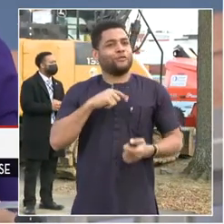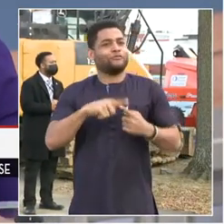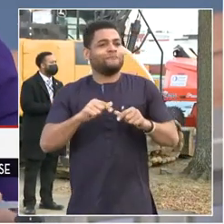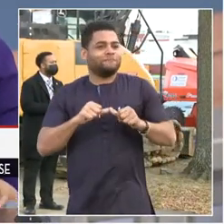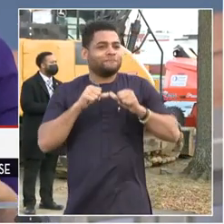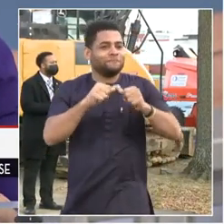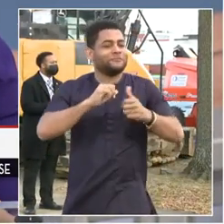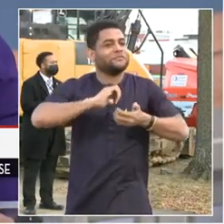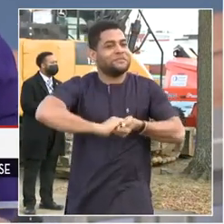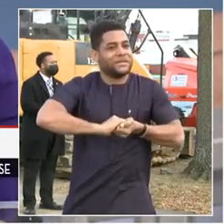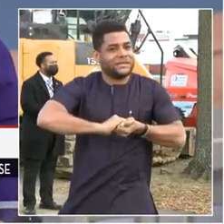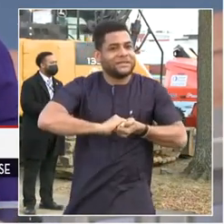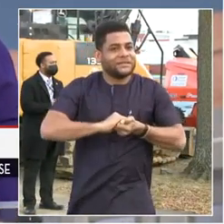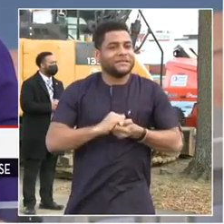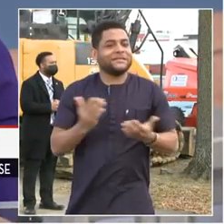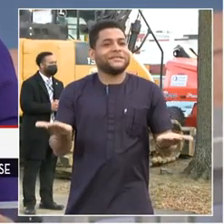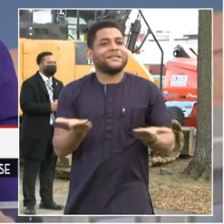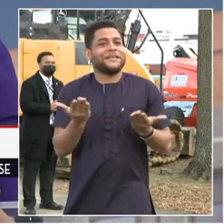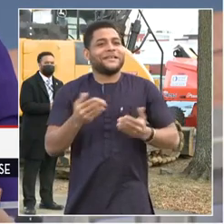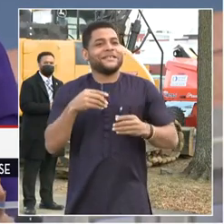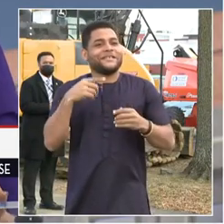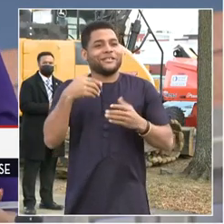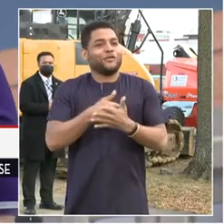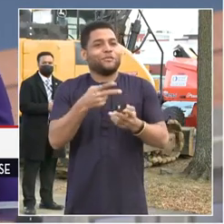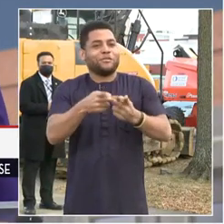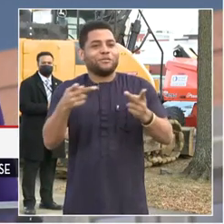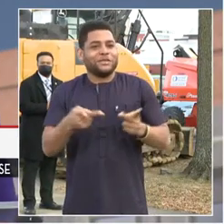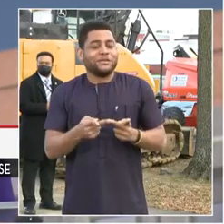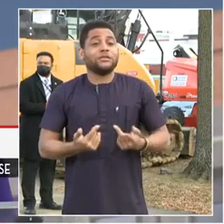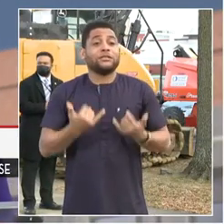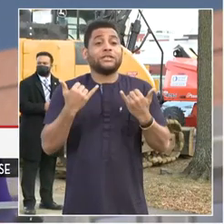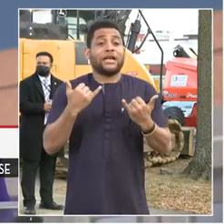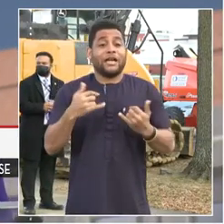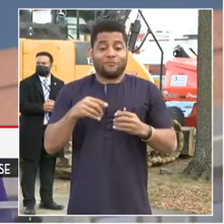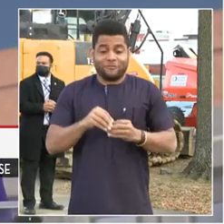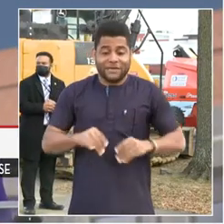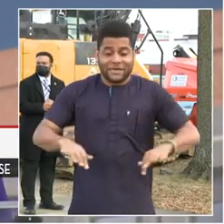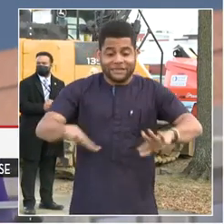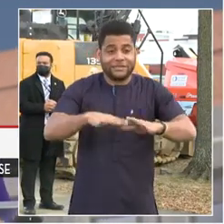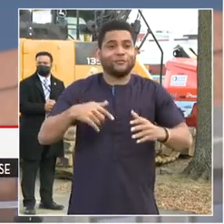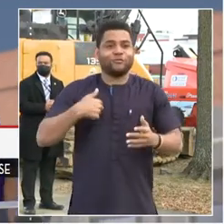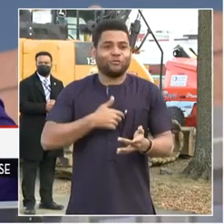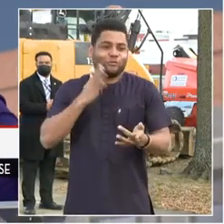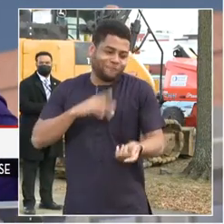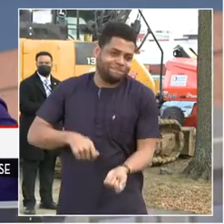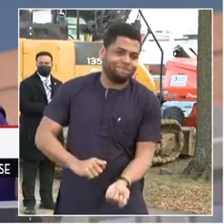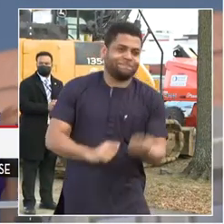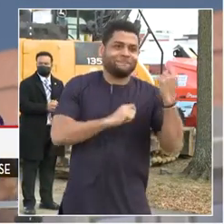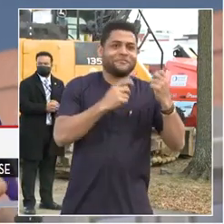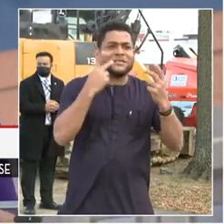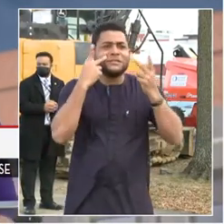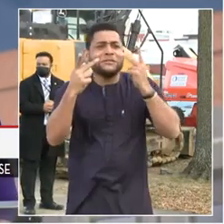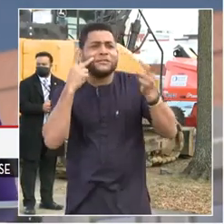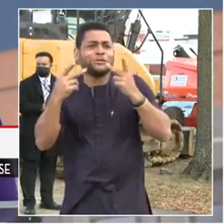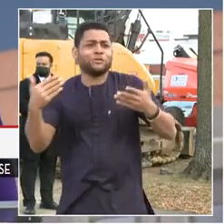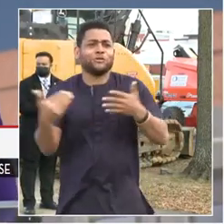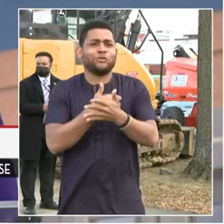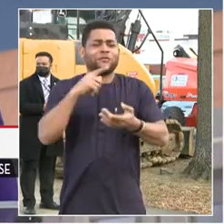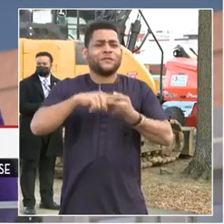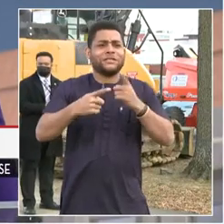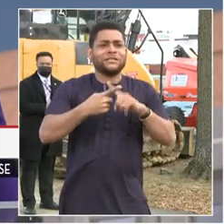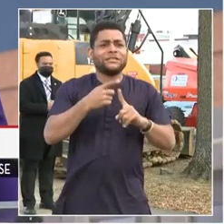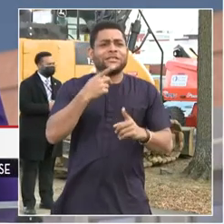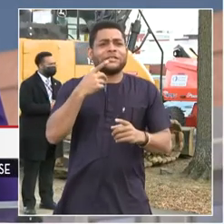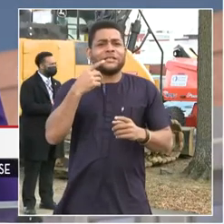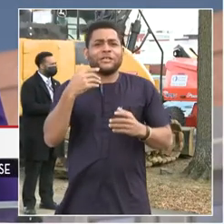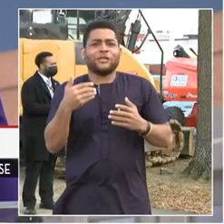new facility. So with this groundbreaking, we see so many old friends and new ones, some really old ones like David